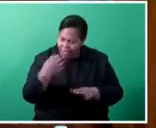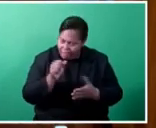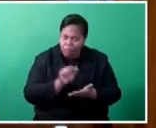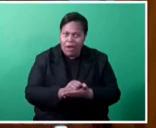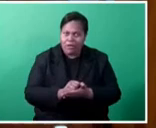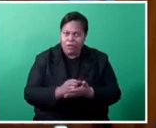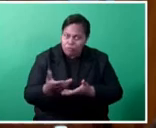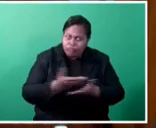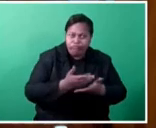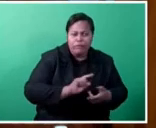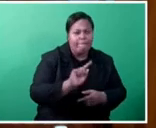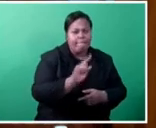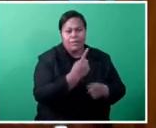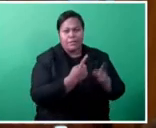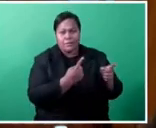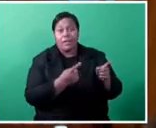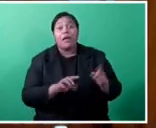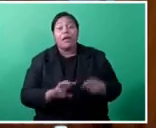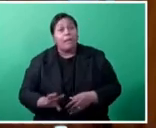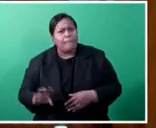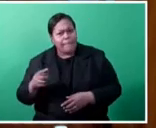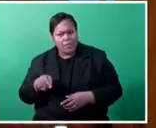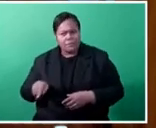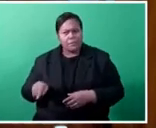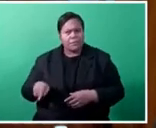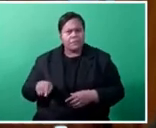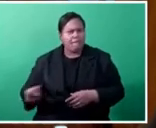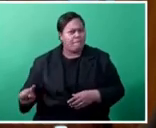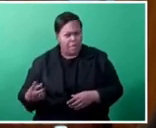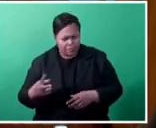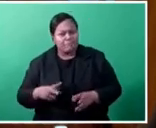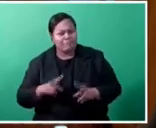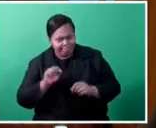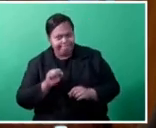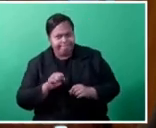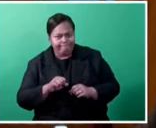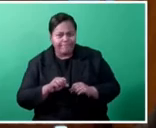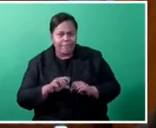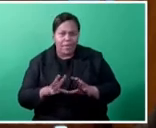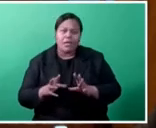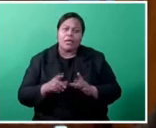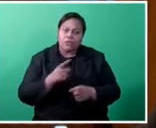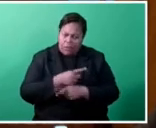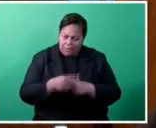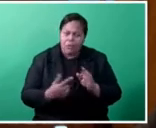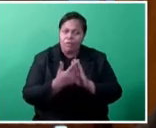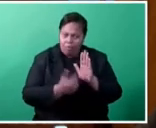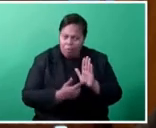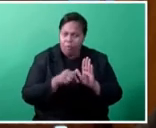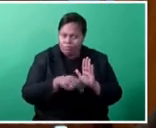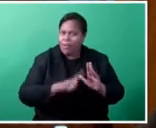is passed. Honourable Nawaikula fails to recognize and address the effective management of the land reform program under the Land Bank